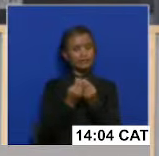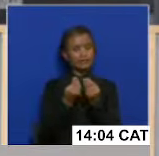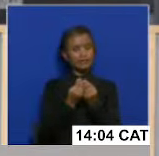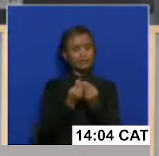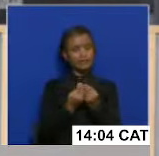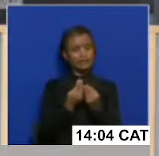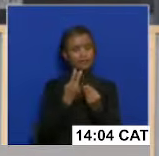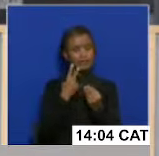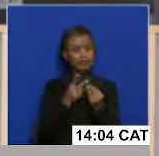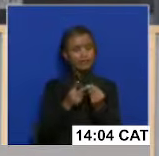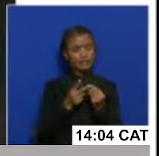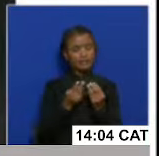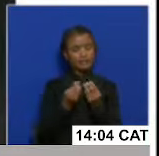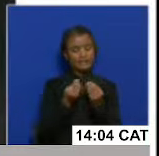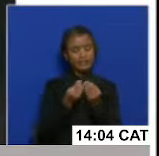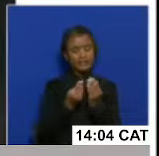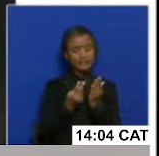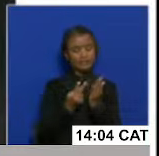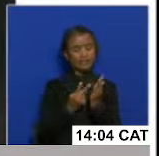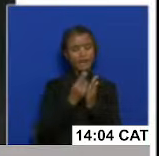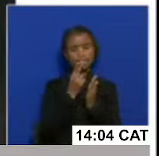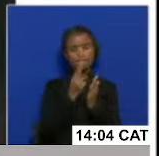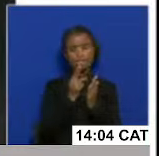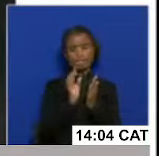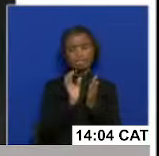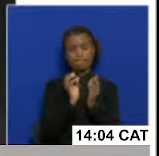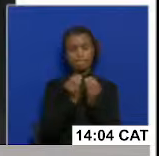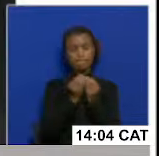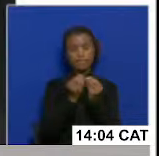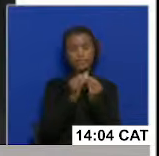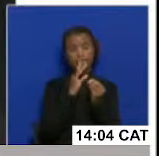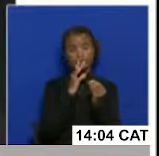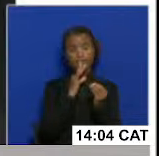it's a continuation, if you look, of the document at page 10.